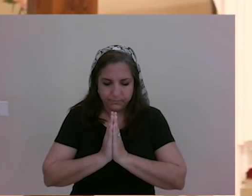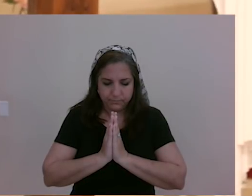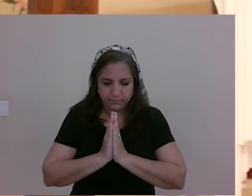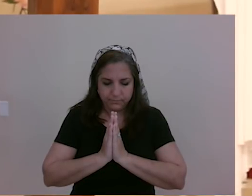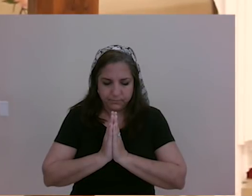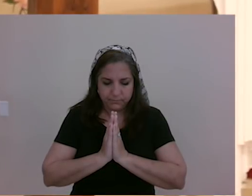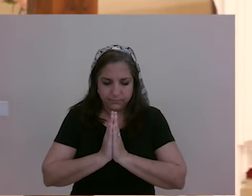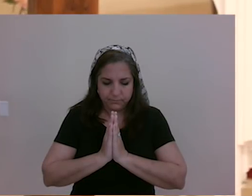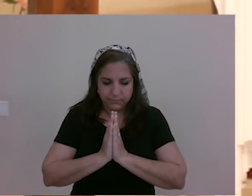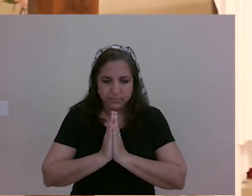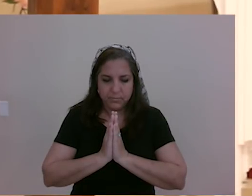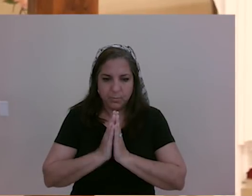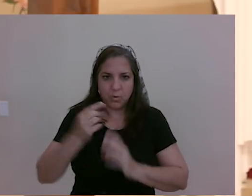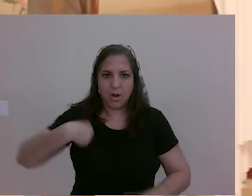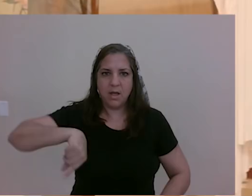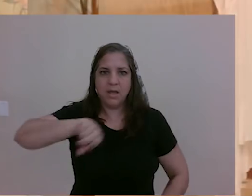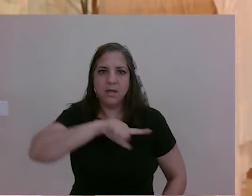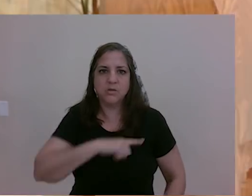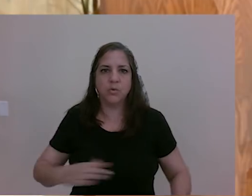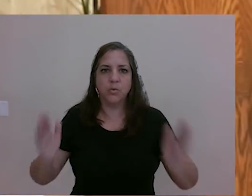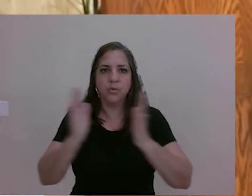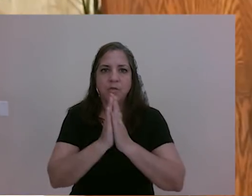We pray to the